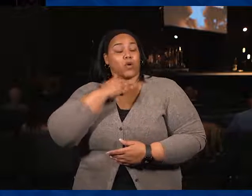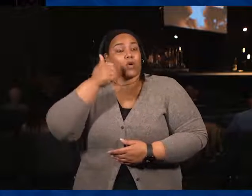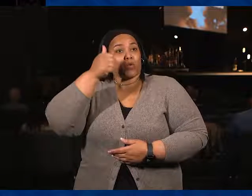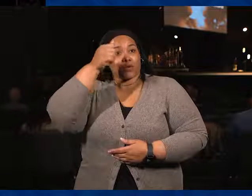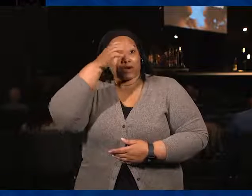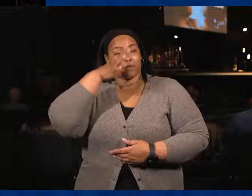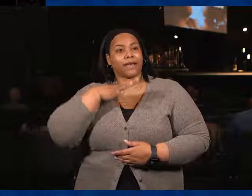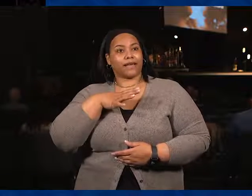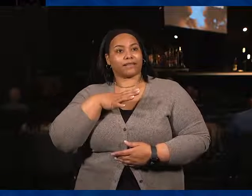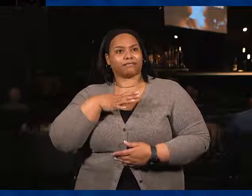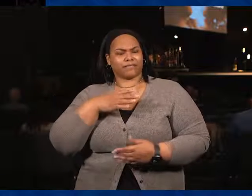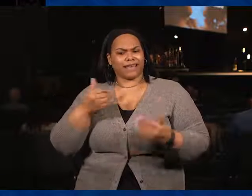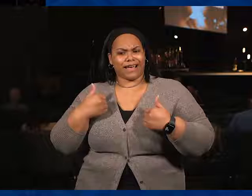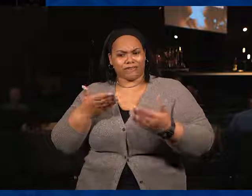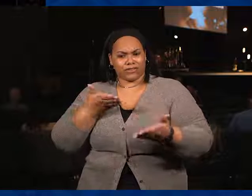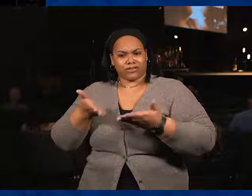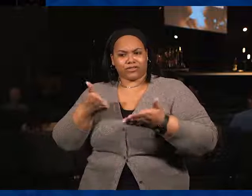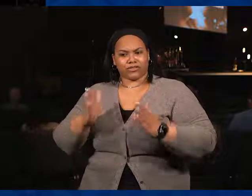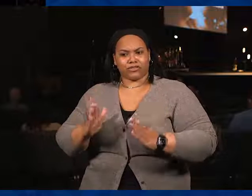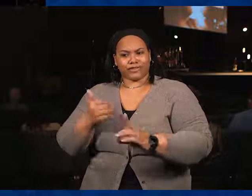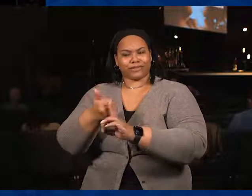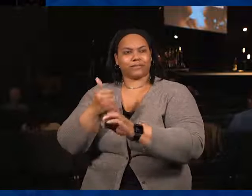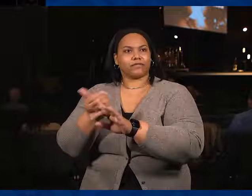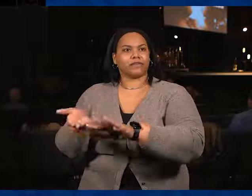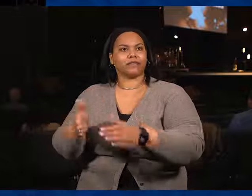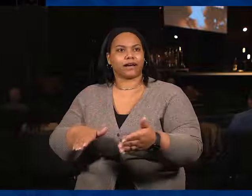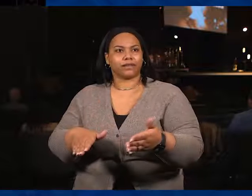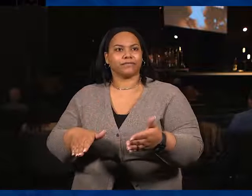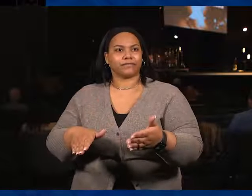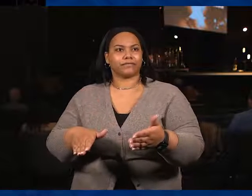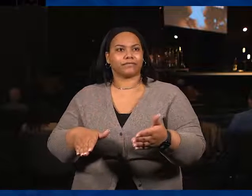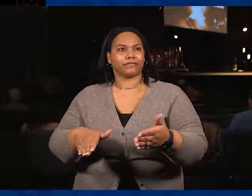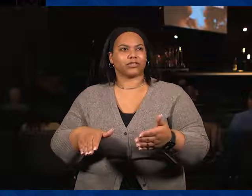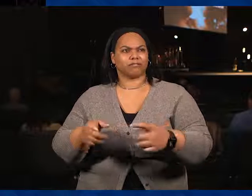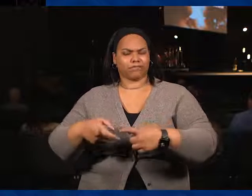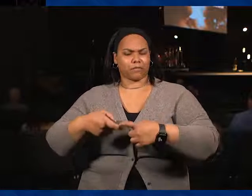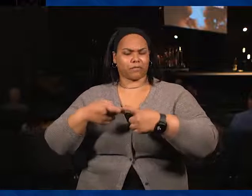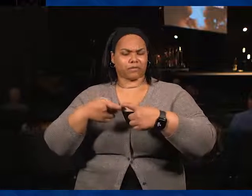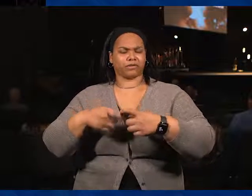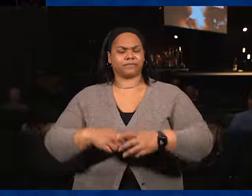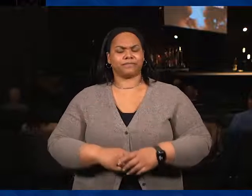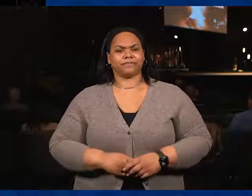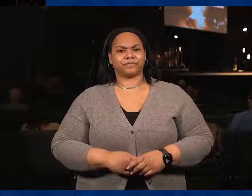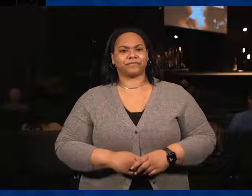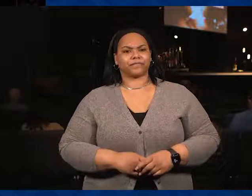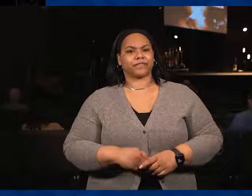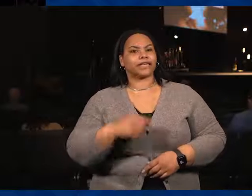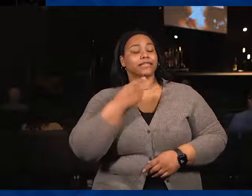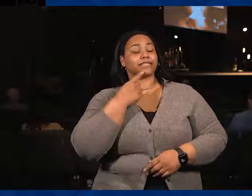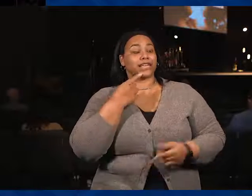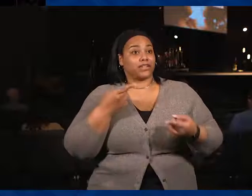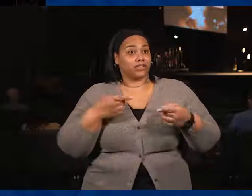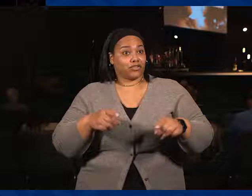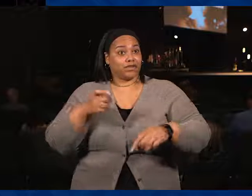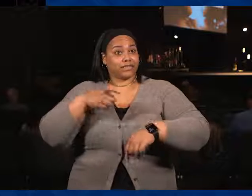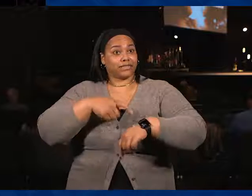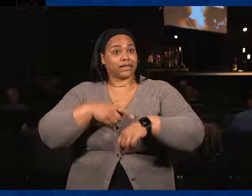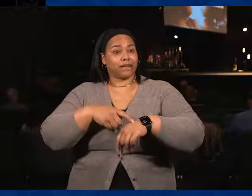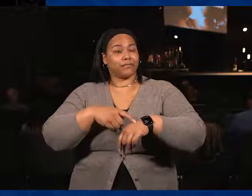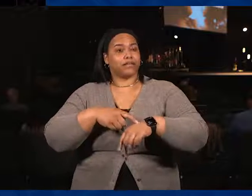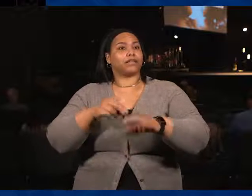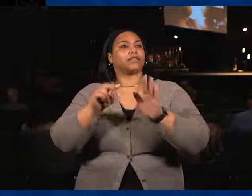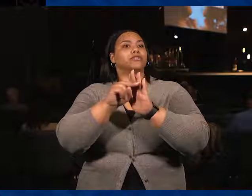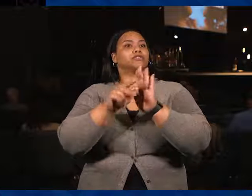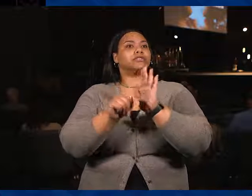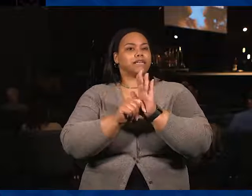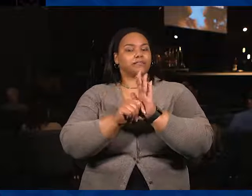who has a servant who is dying. Let me pause parenthetically and say that during this time in the New Testament that